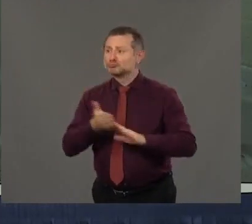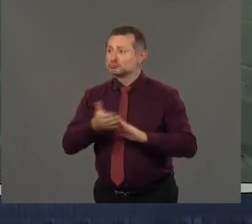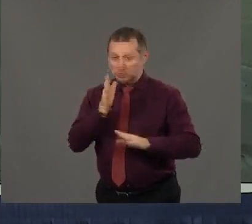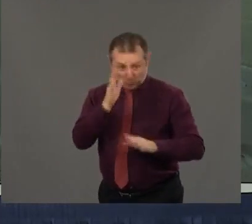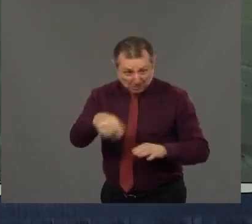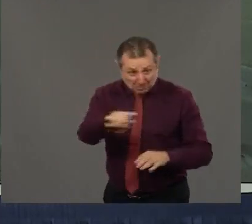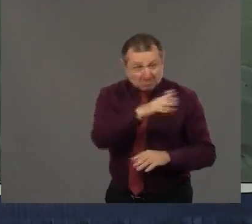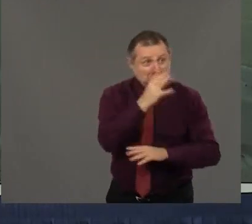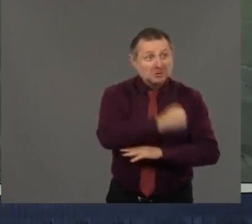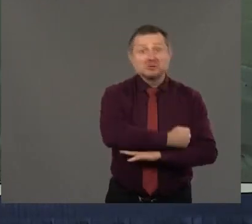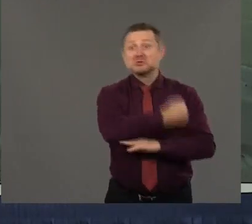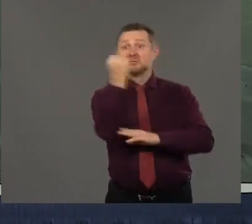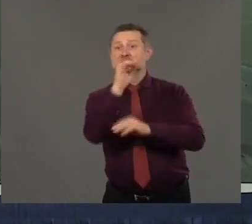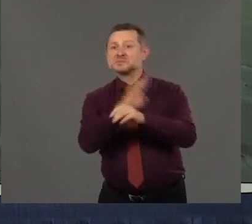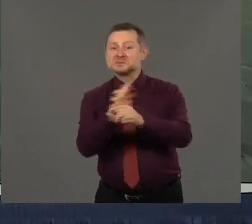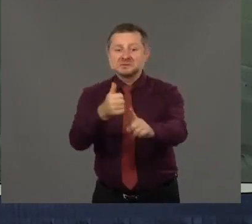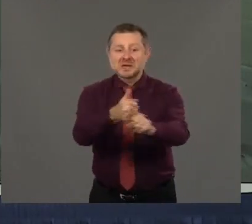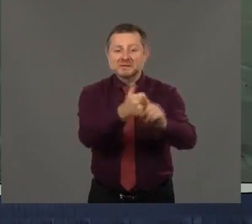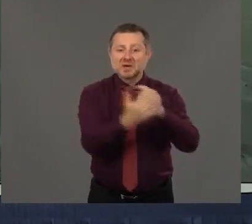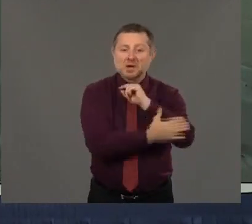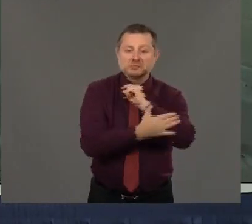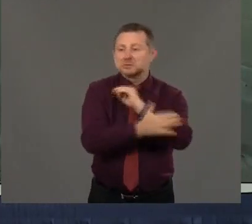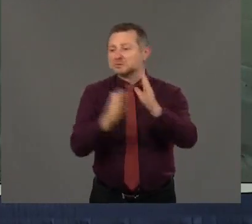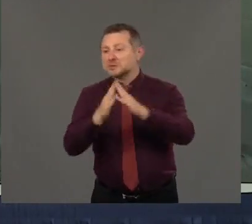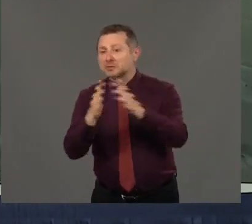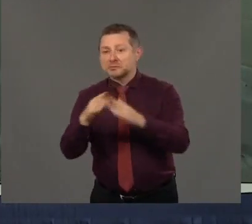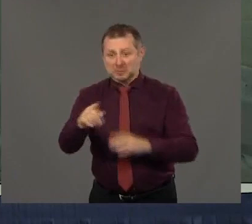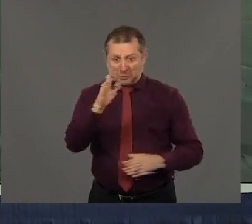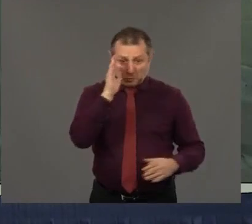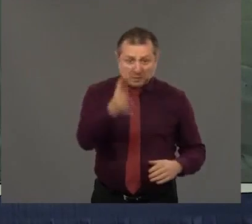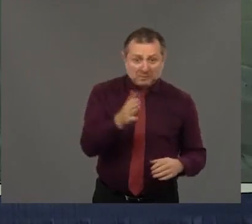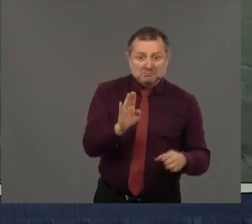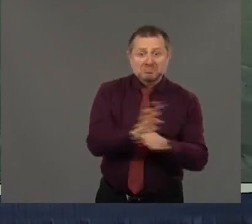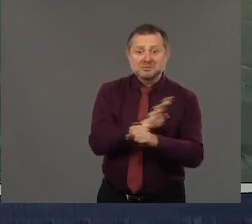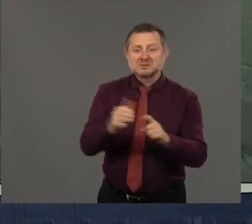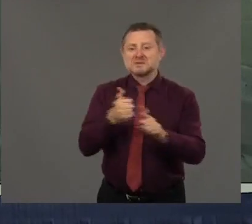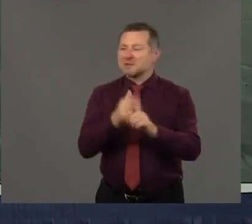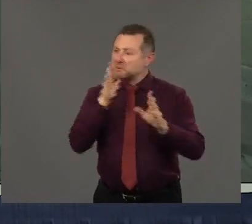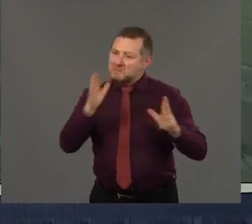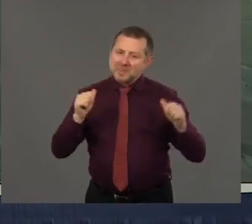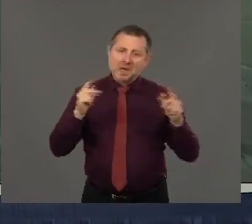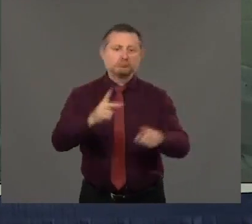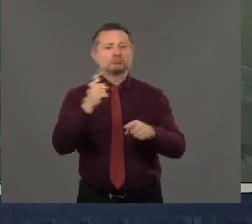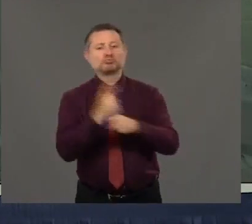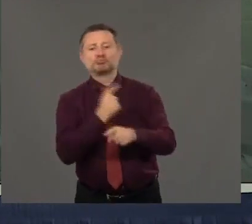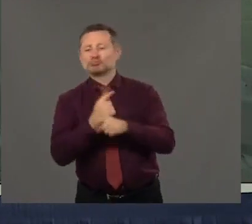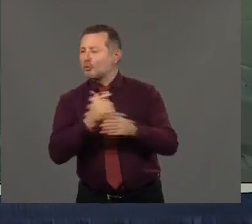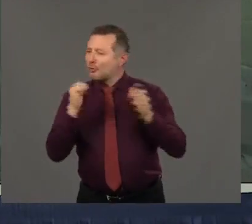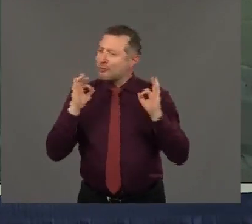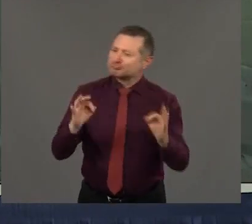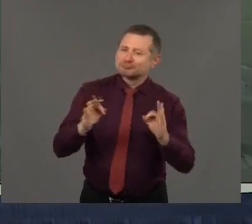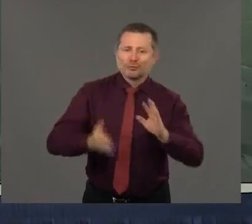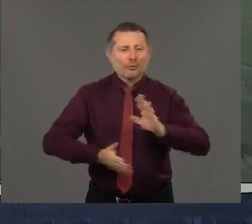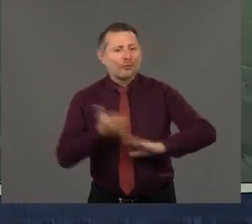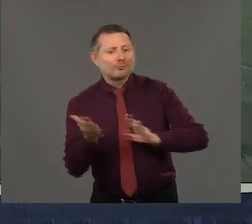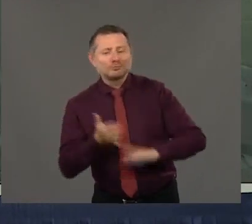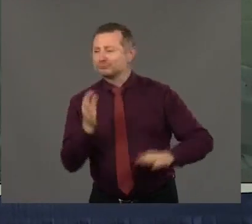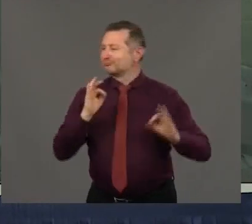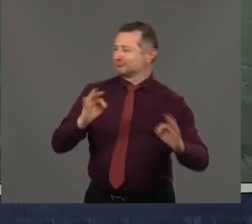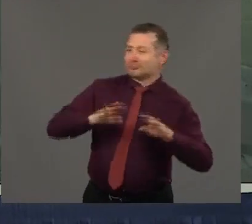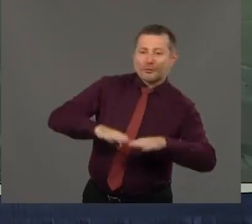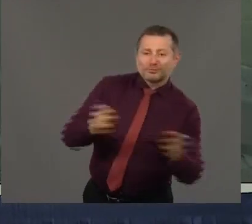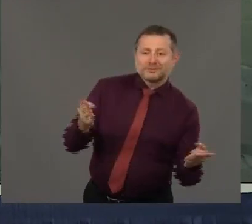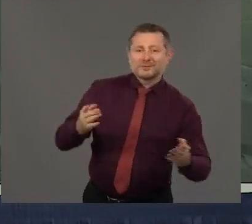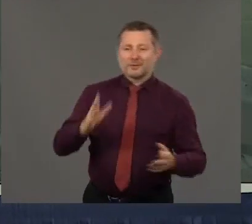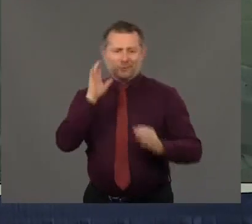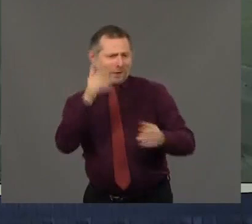fast do you think businesses are going to be back at full capacity and residents are going to be back at